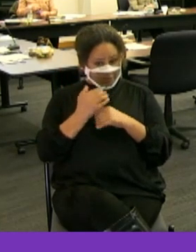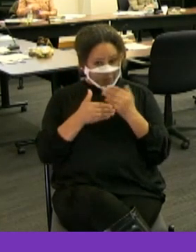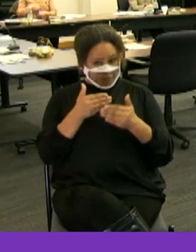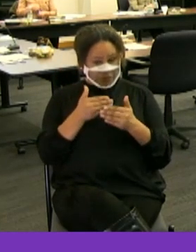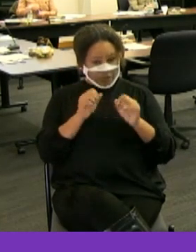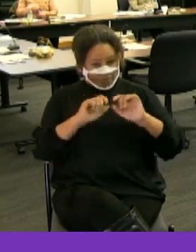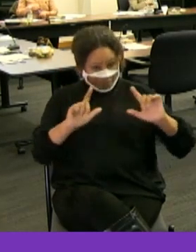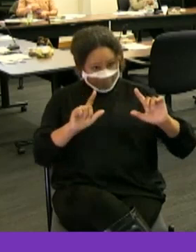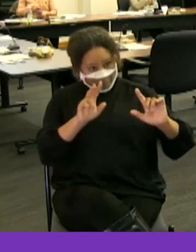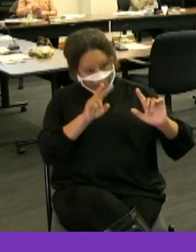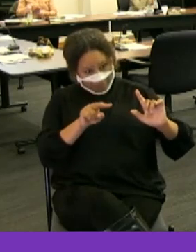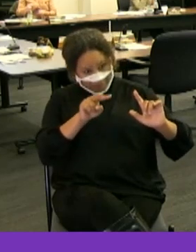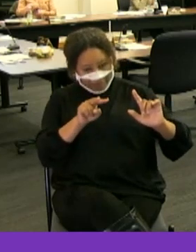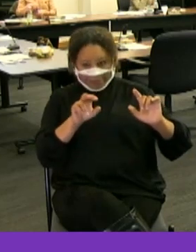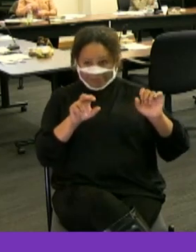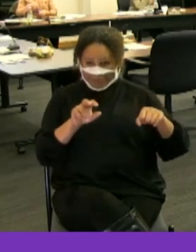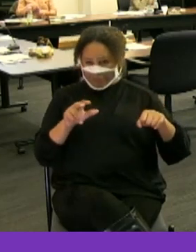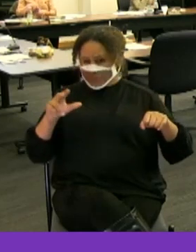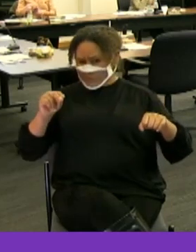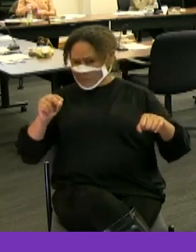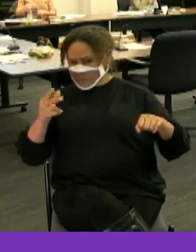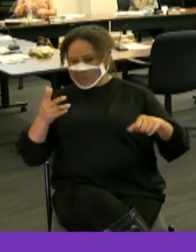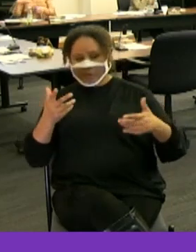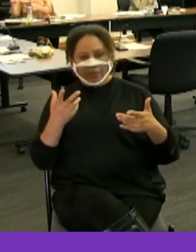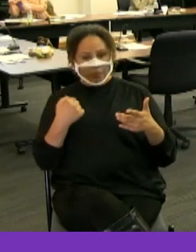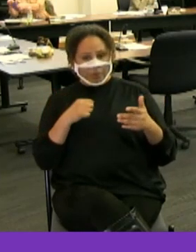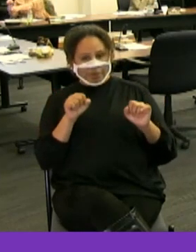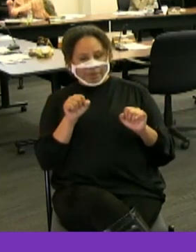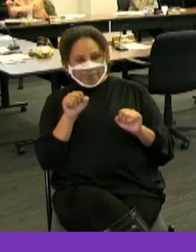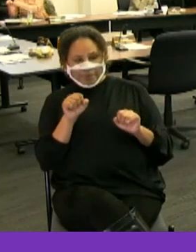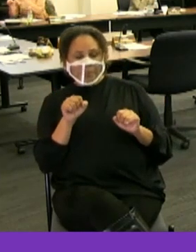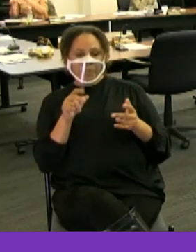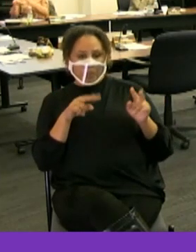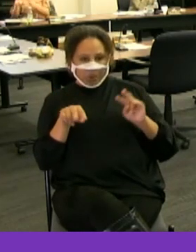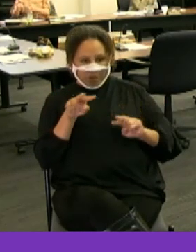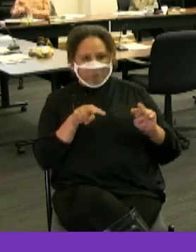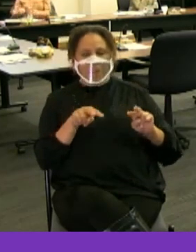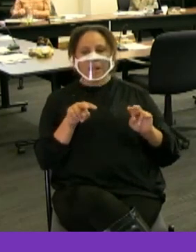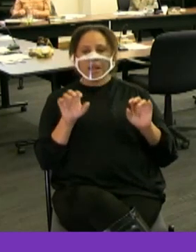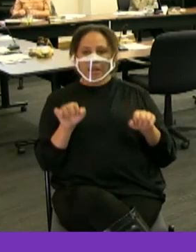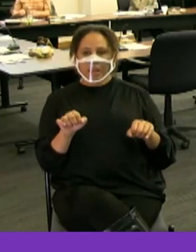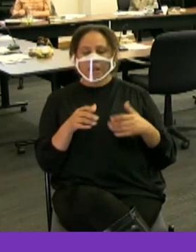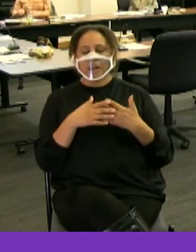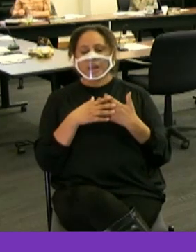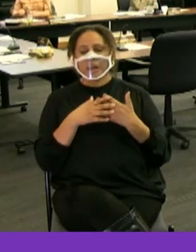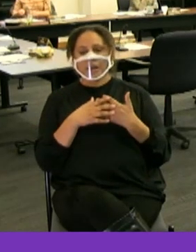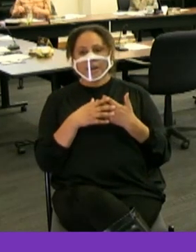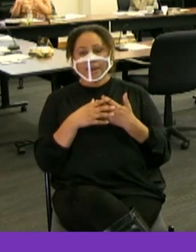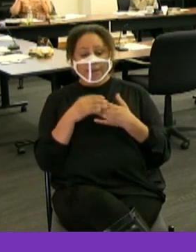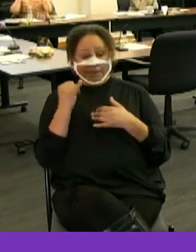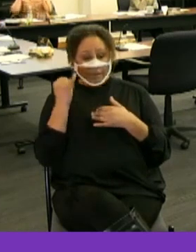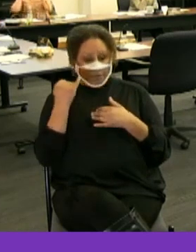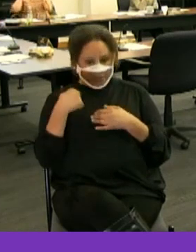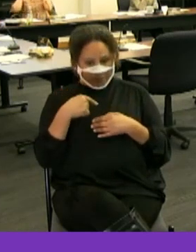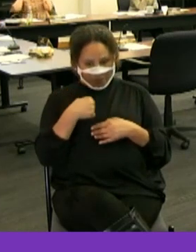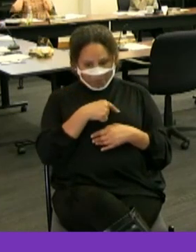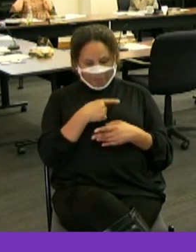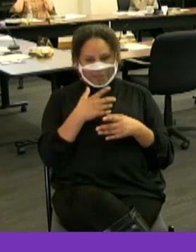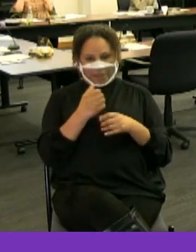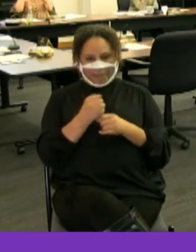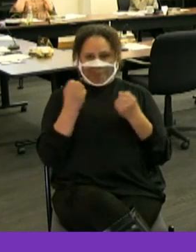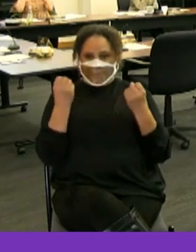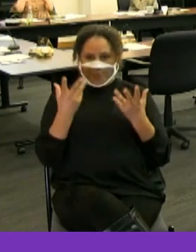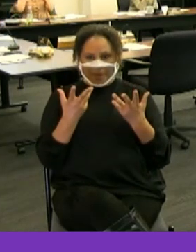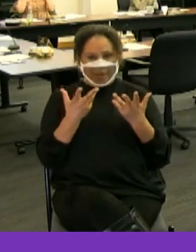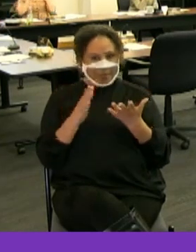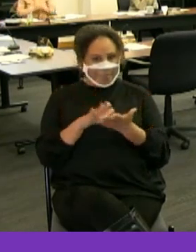able to happen? Yes or no? We can look at that. You do receive, there are multiple handouts that you receive in the